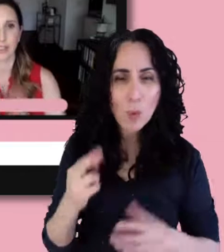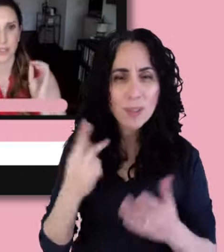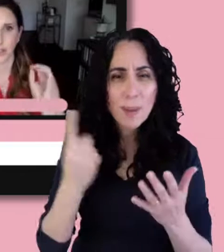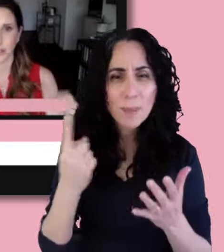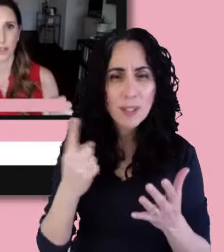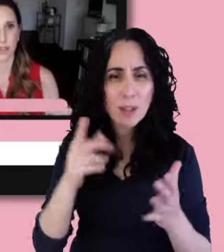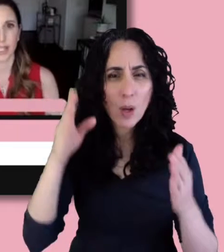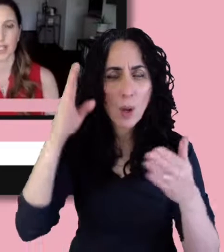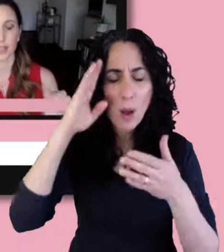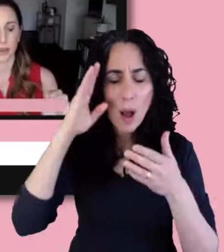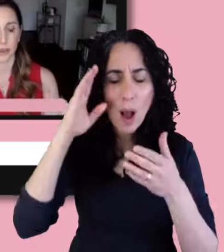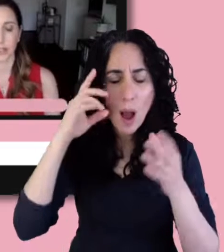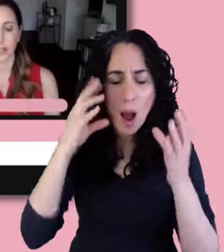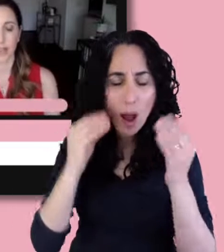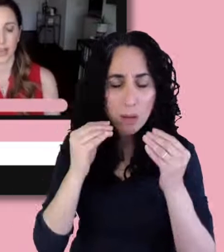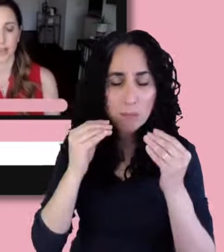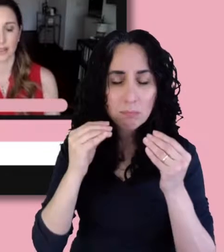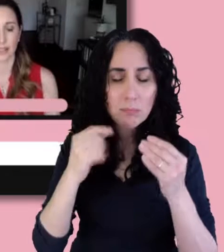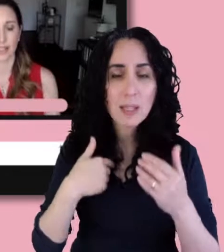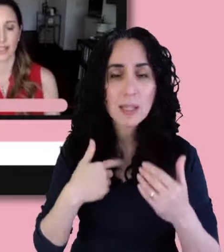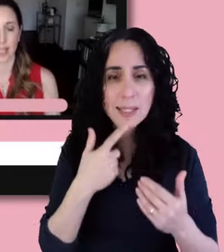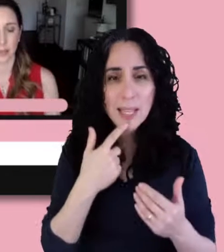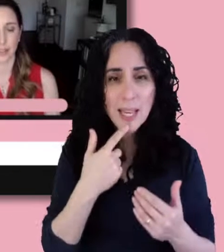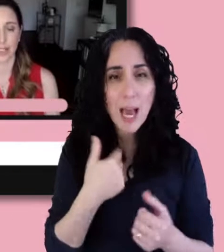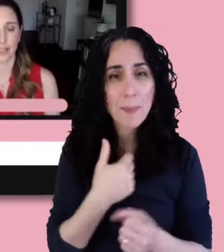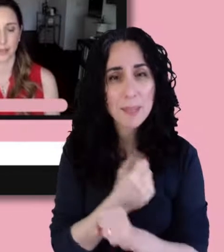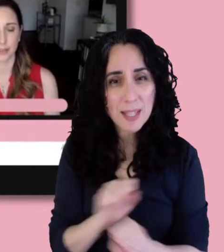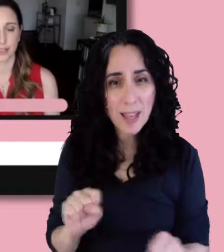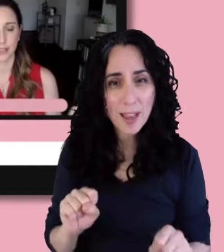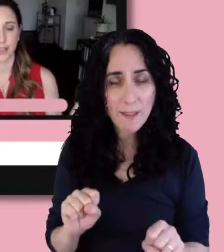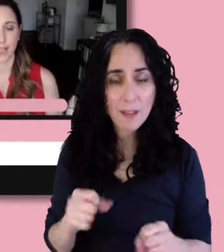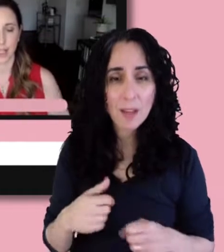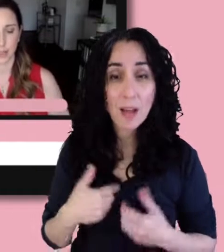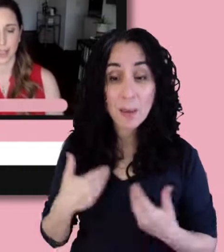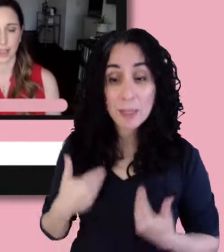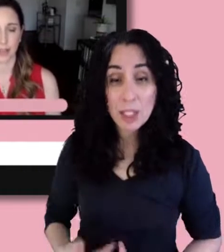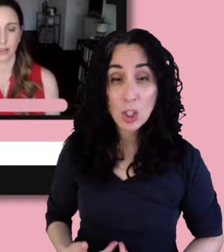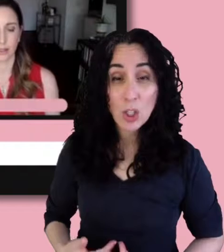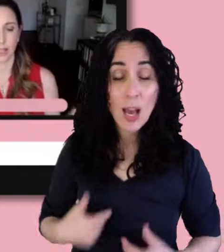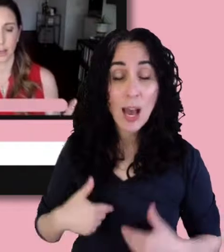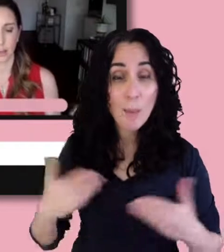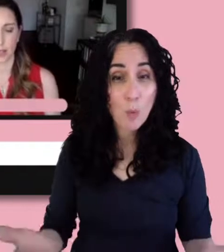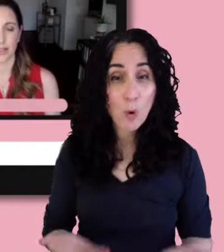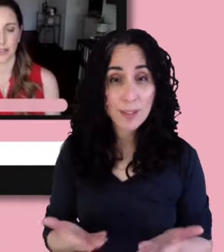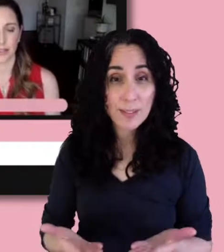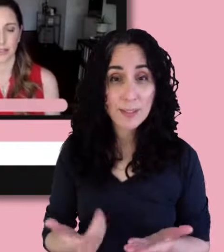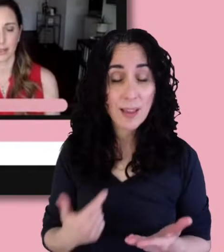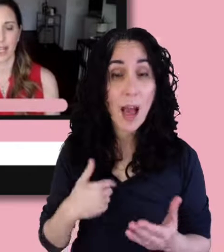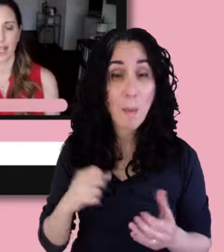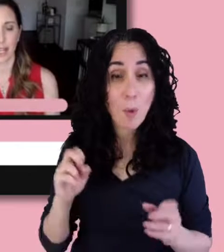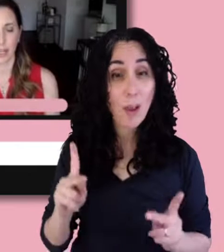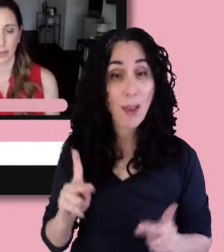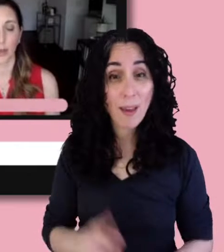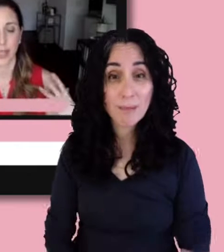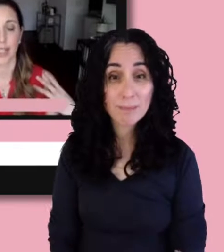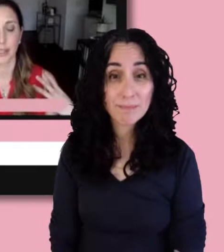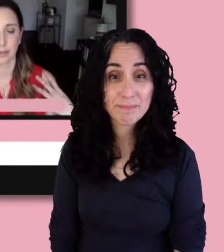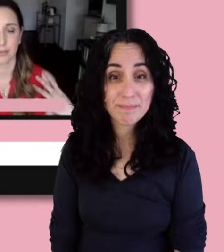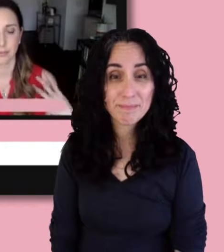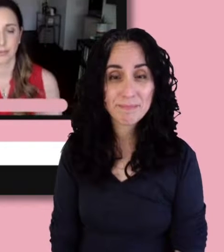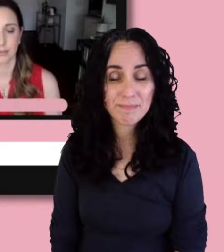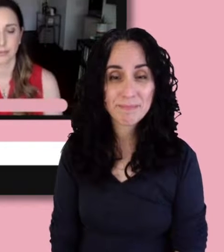saying, like, just for a second, closing your eyes and saying, "I am safe. I am here. I am present. I'm